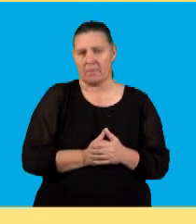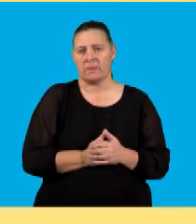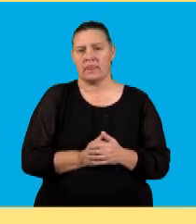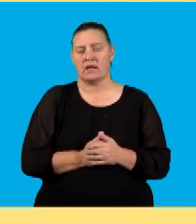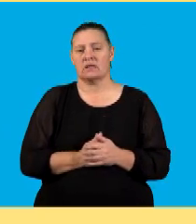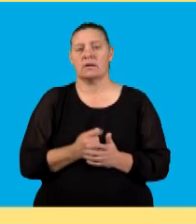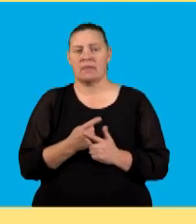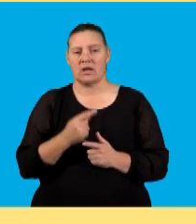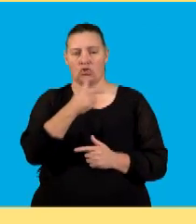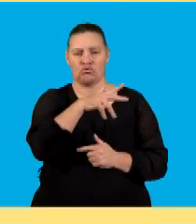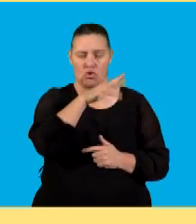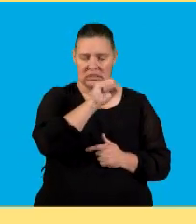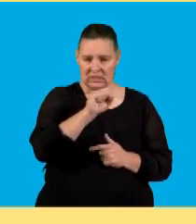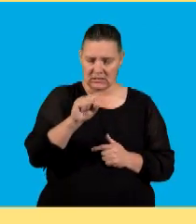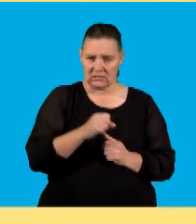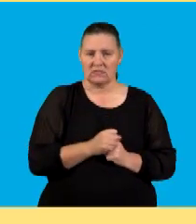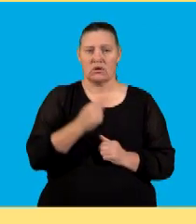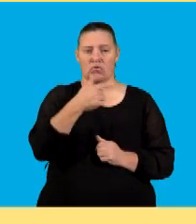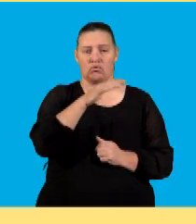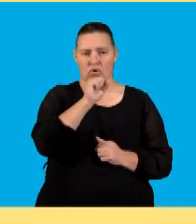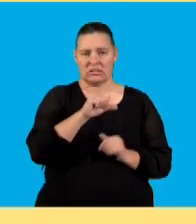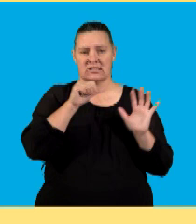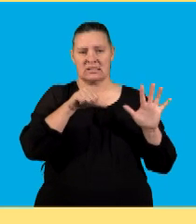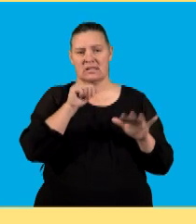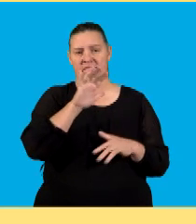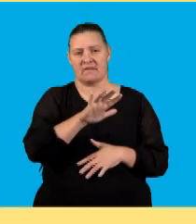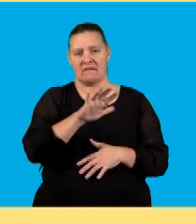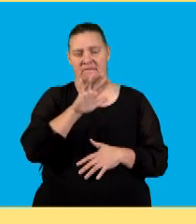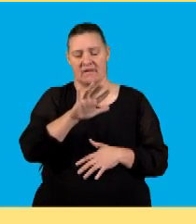is my taxable income? That is my gross. So I'll take my gross,